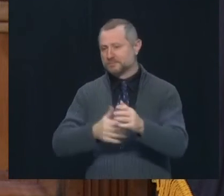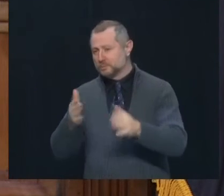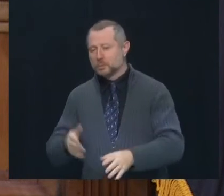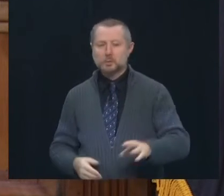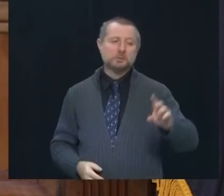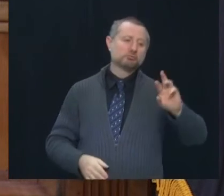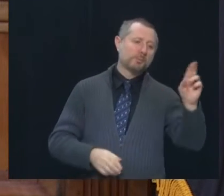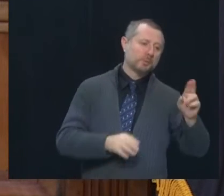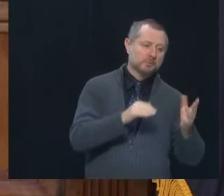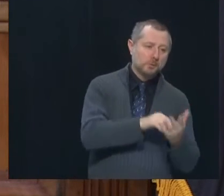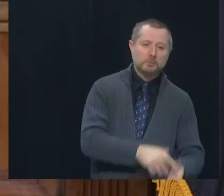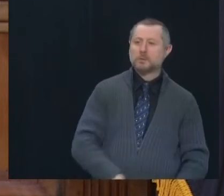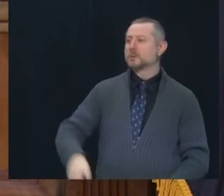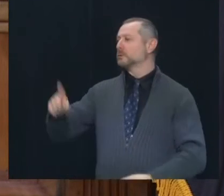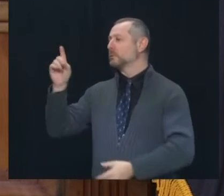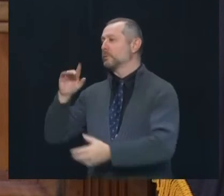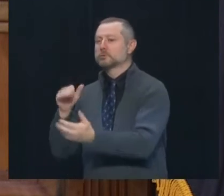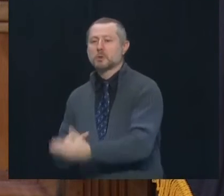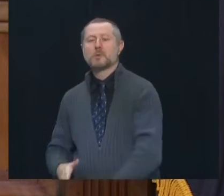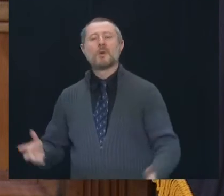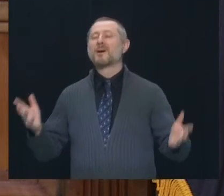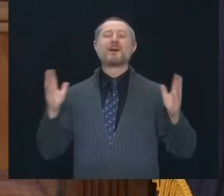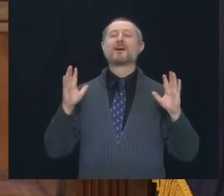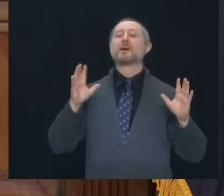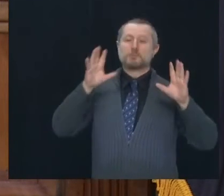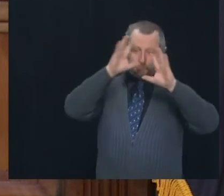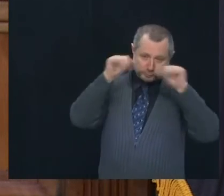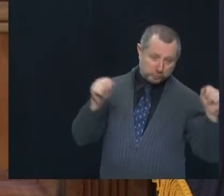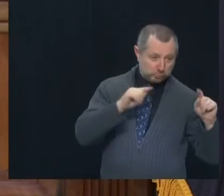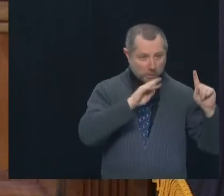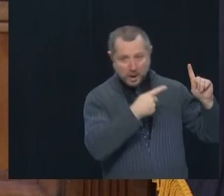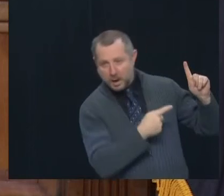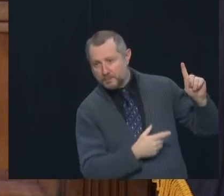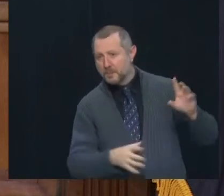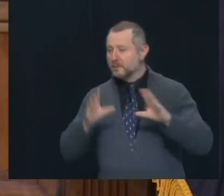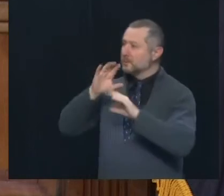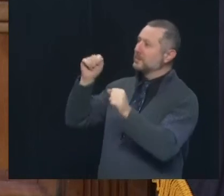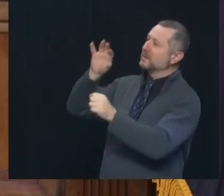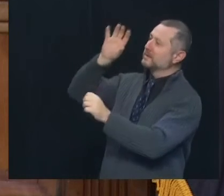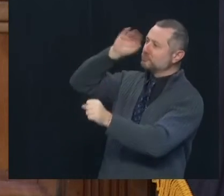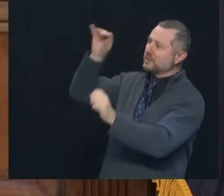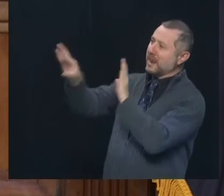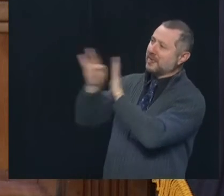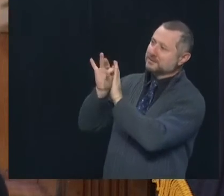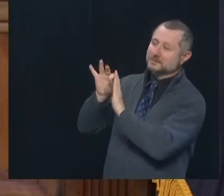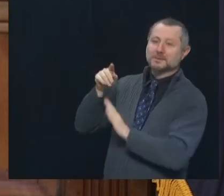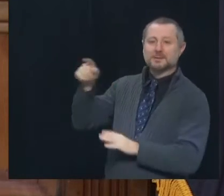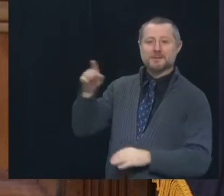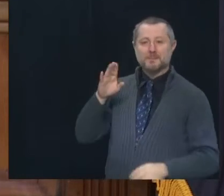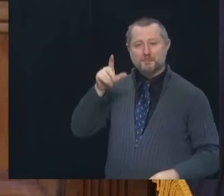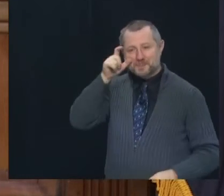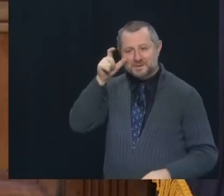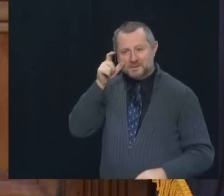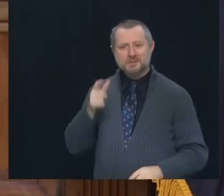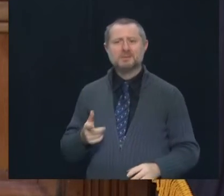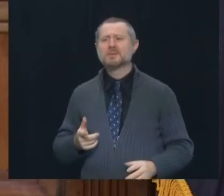official, President Trump, President-elect Biden. I know better than all of